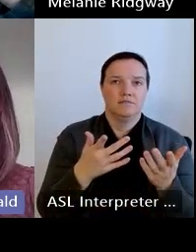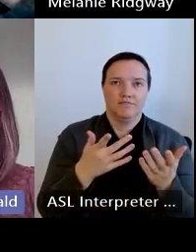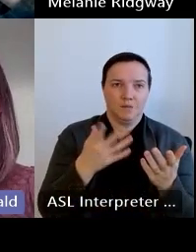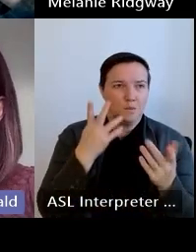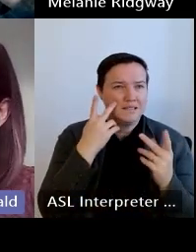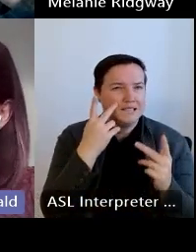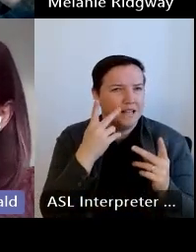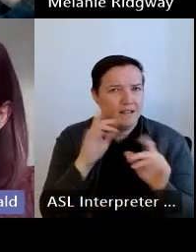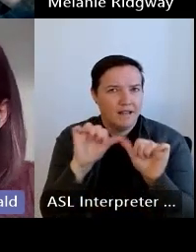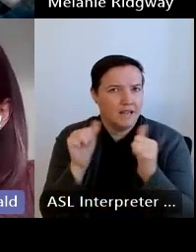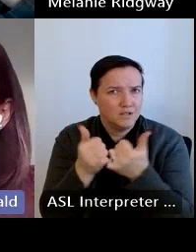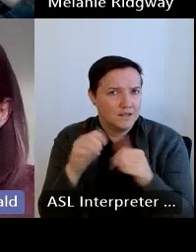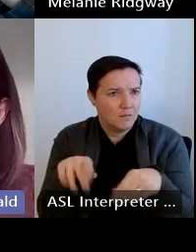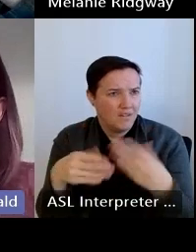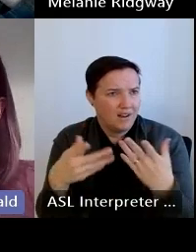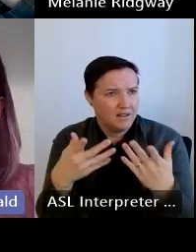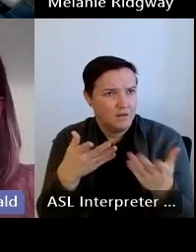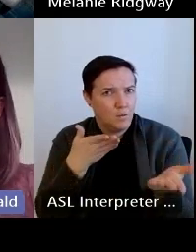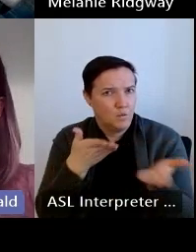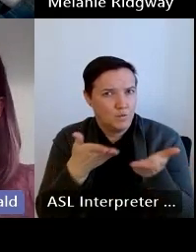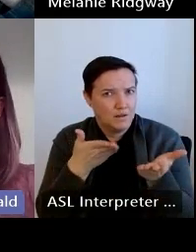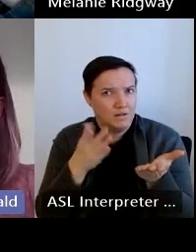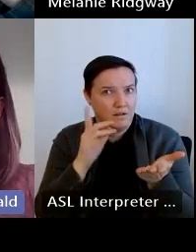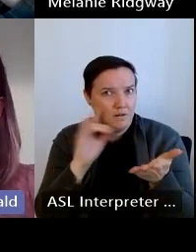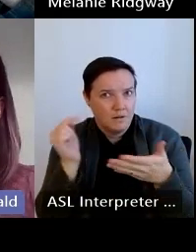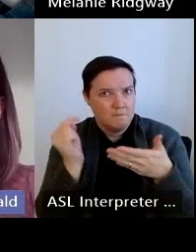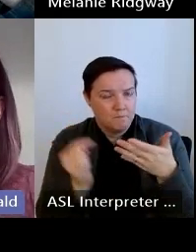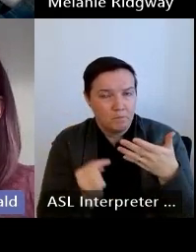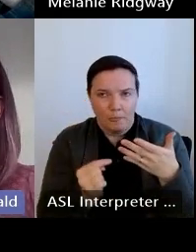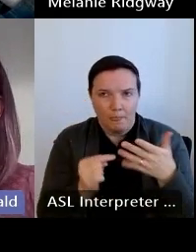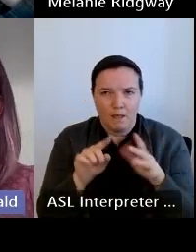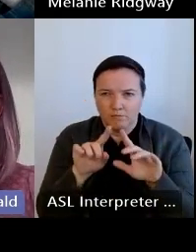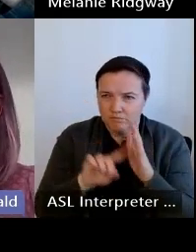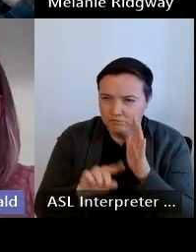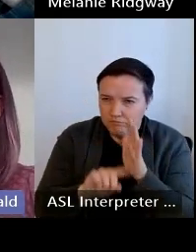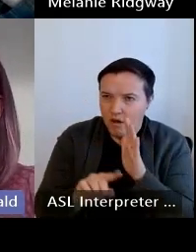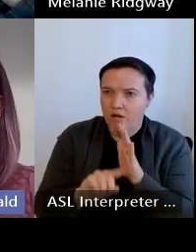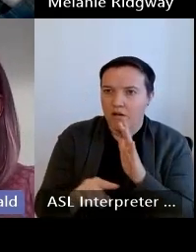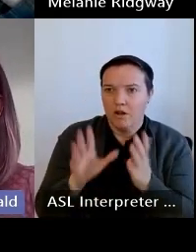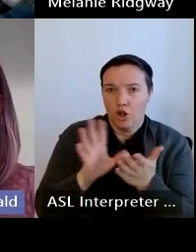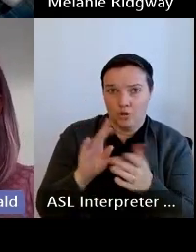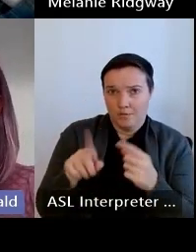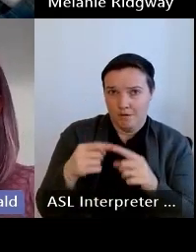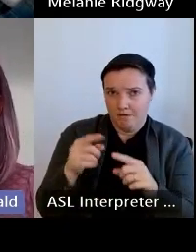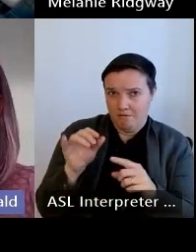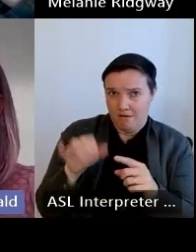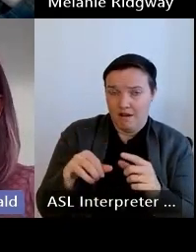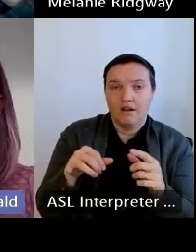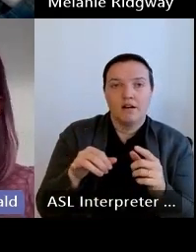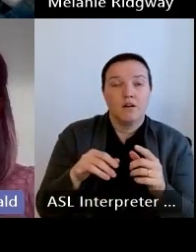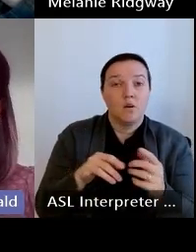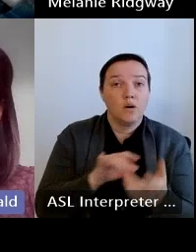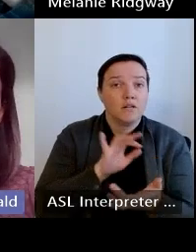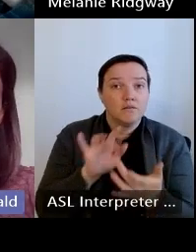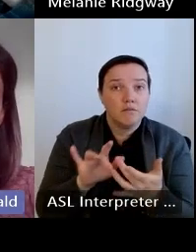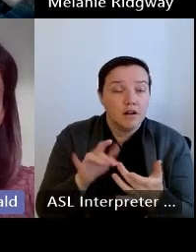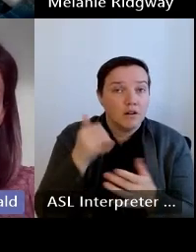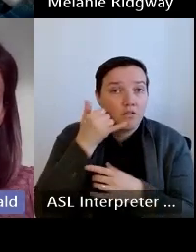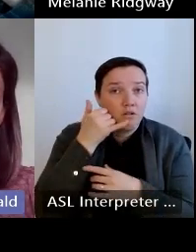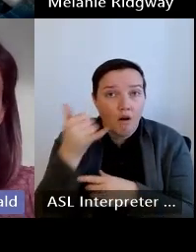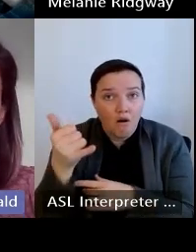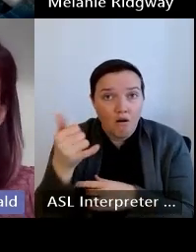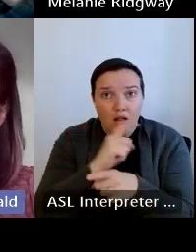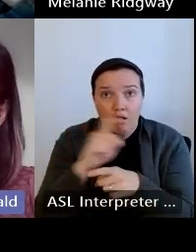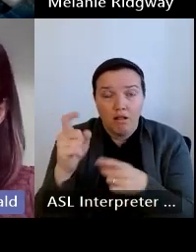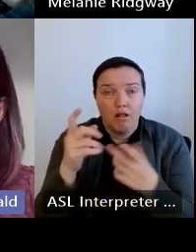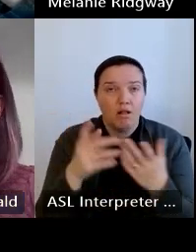services that are being offered, and yeah, keep connecting, whether that's a phone call, an in-person visit,